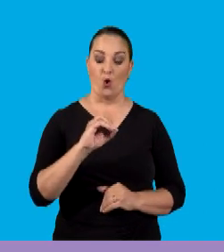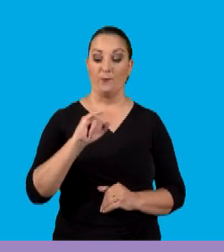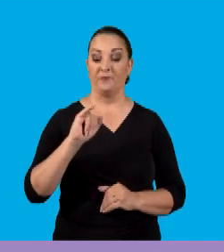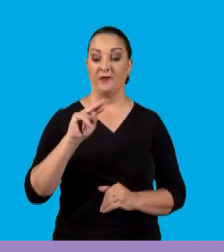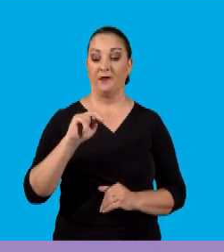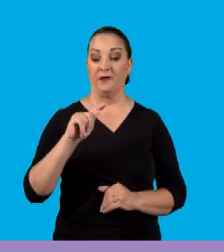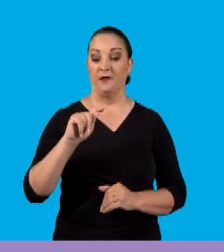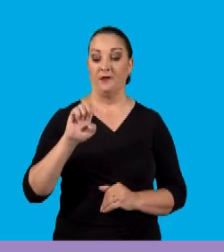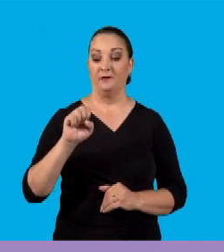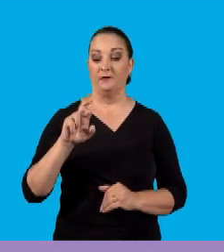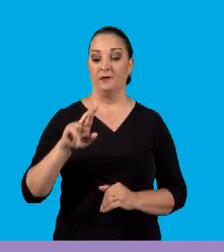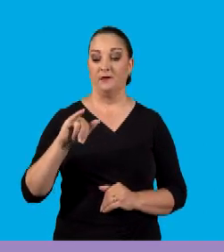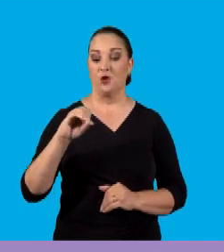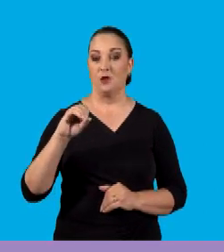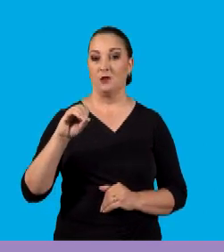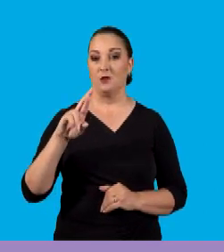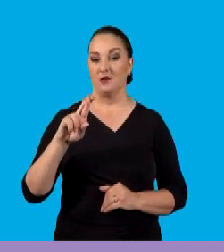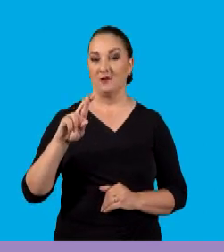co-interior angles